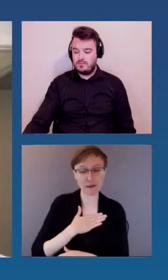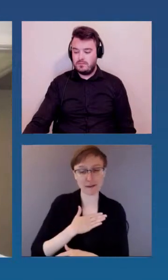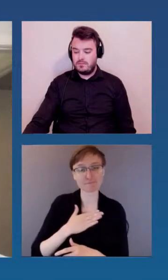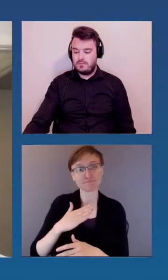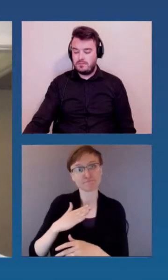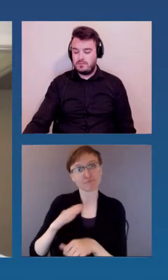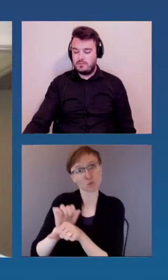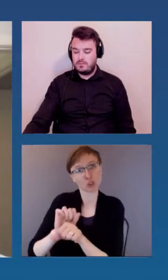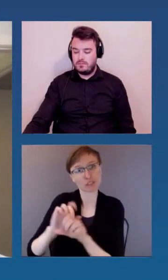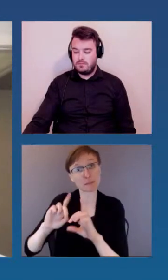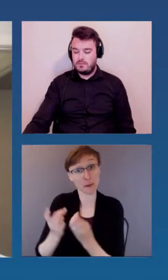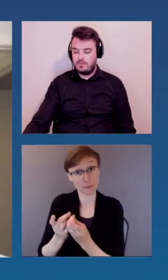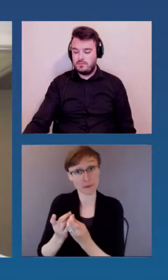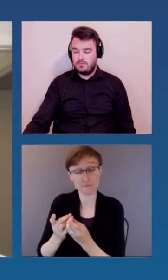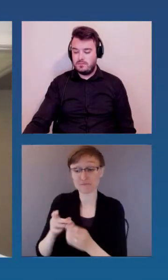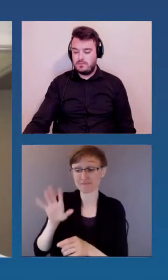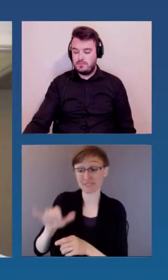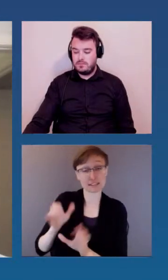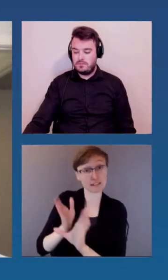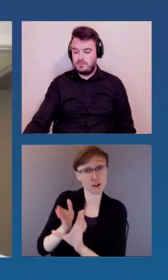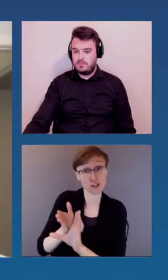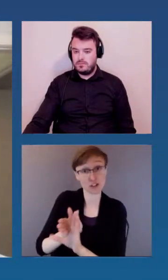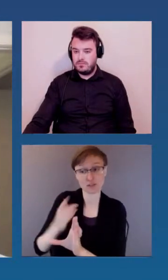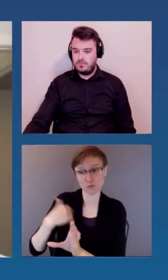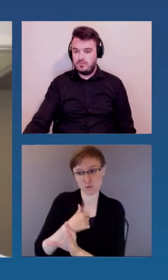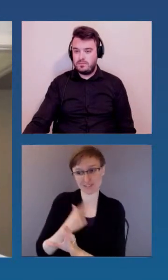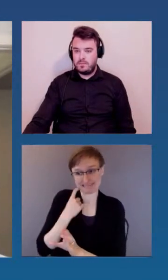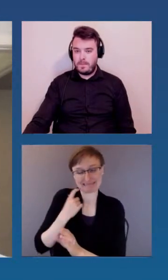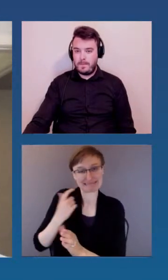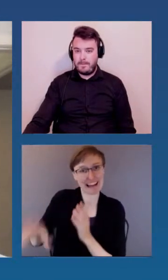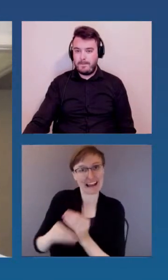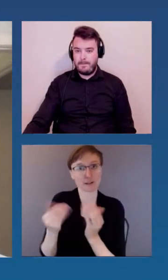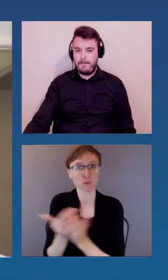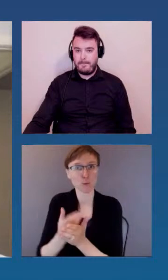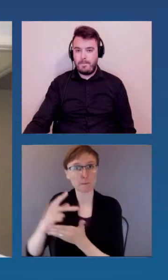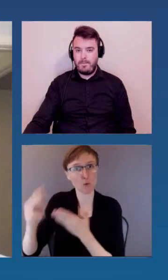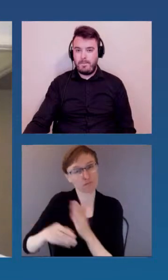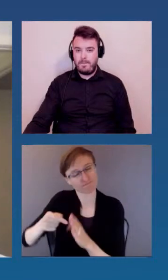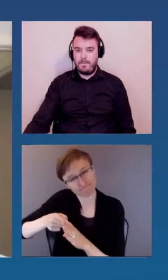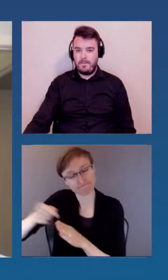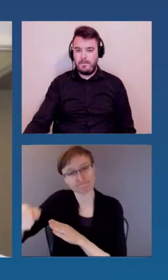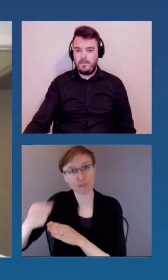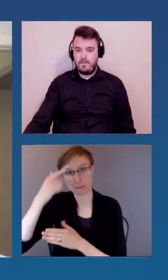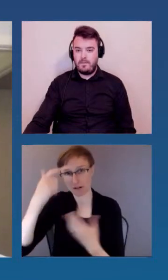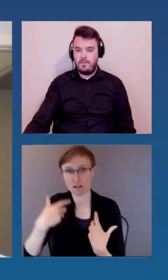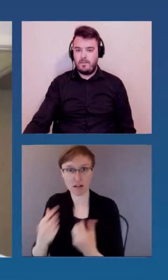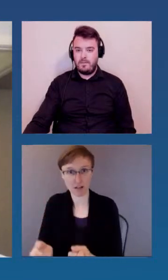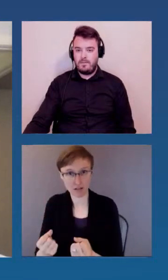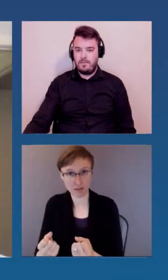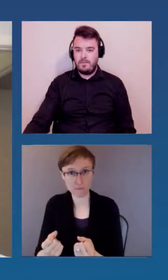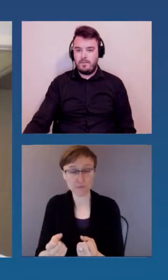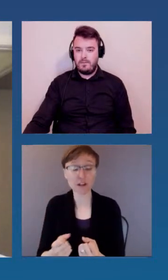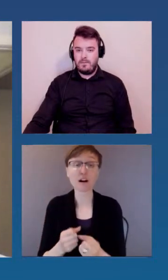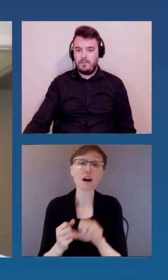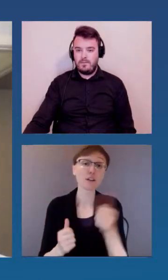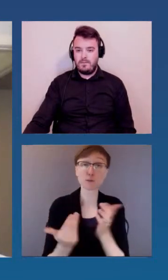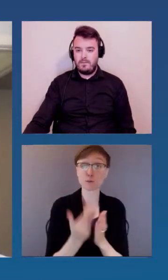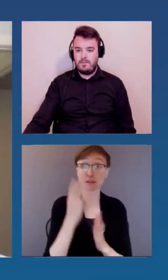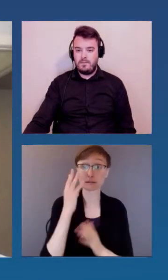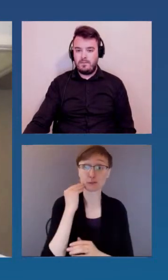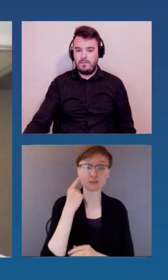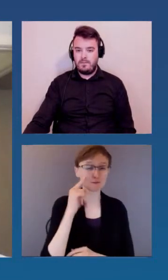affecting every aspect of our lives, and it demands a response that is bigger than any one discipline. We launched a rapid